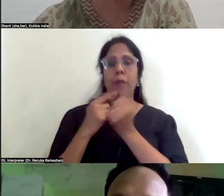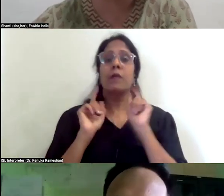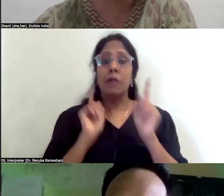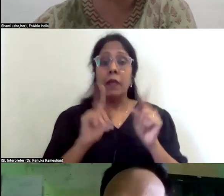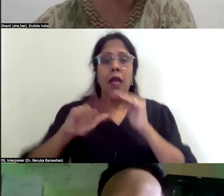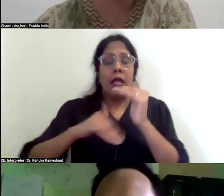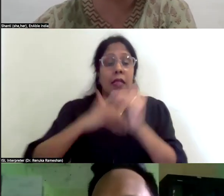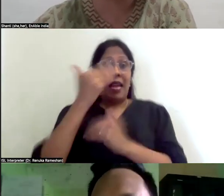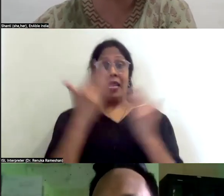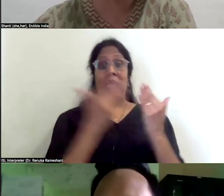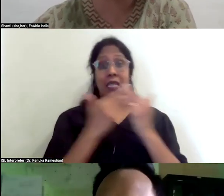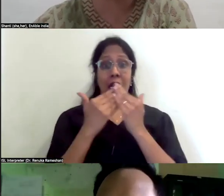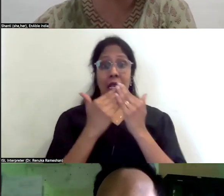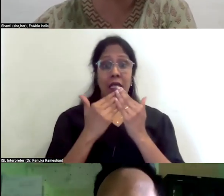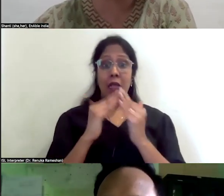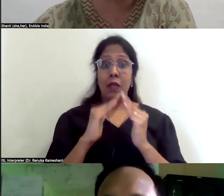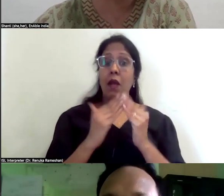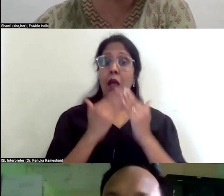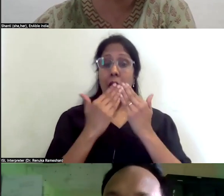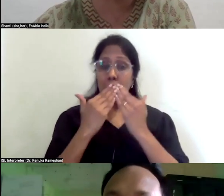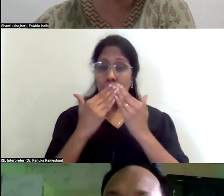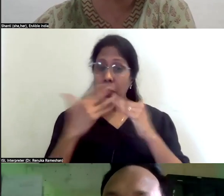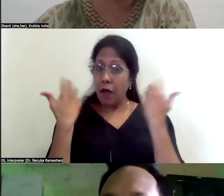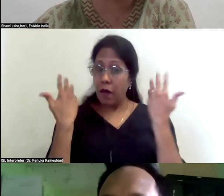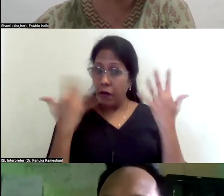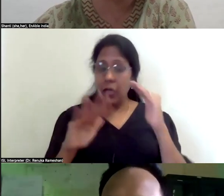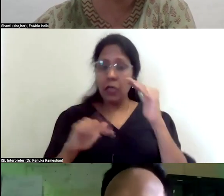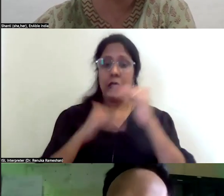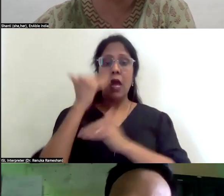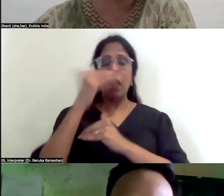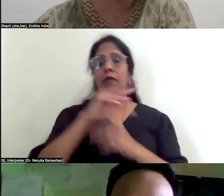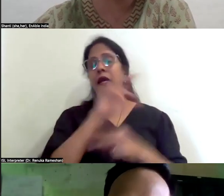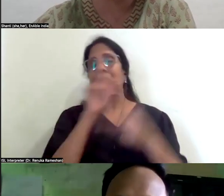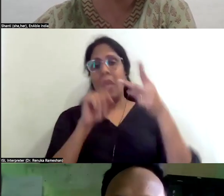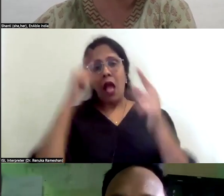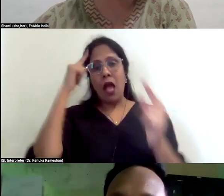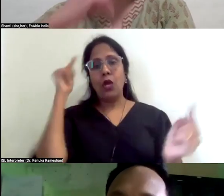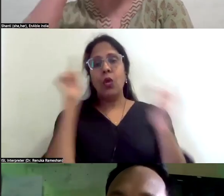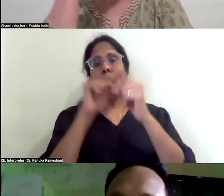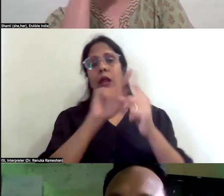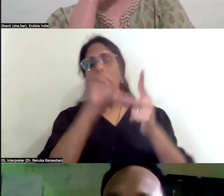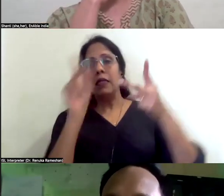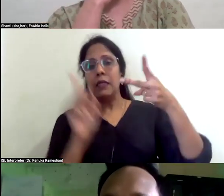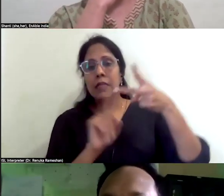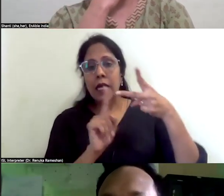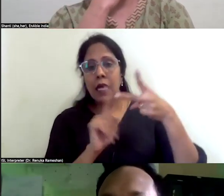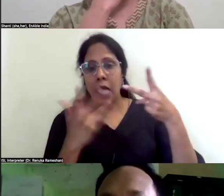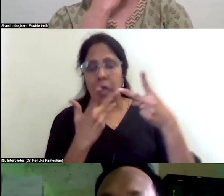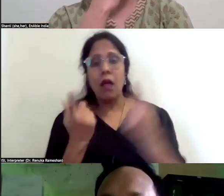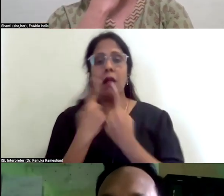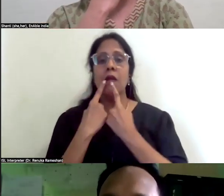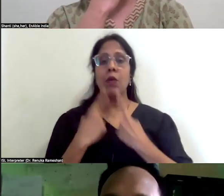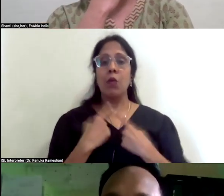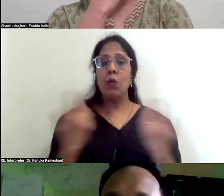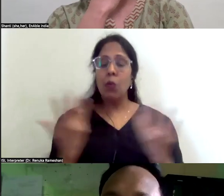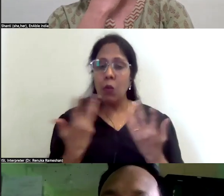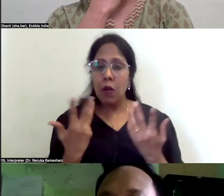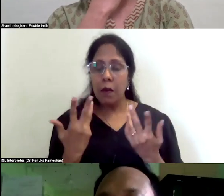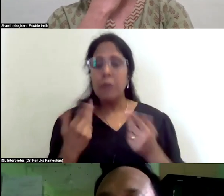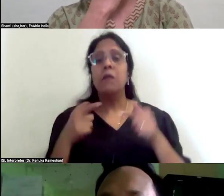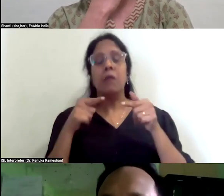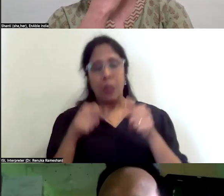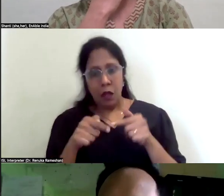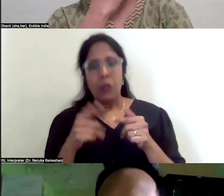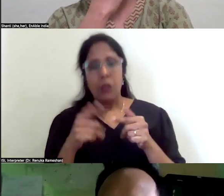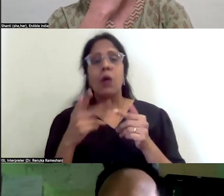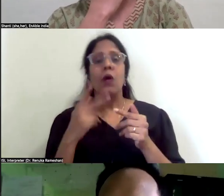after finishing my education, the second goal they set, or they told me that you have to look